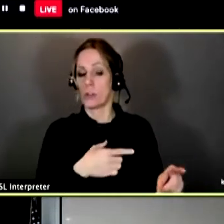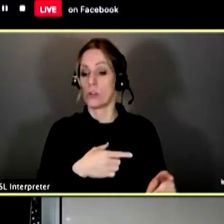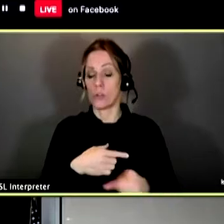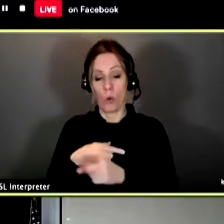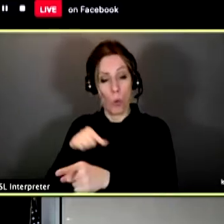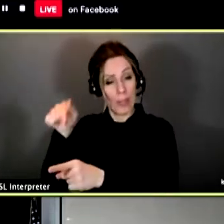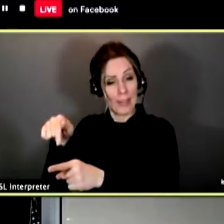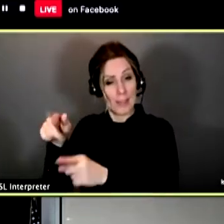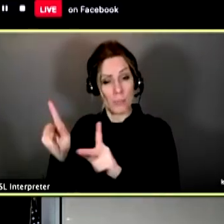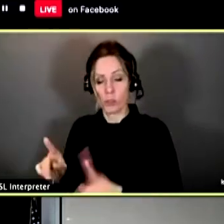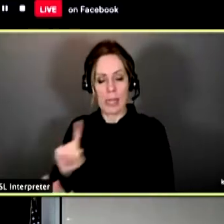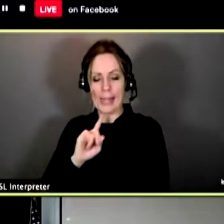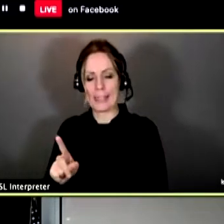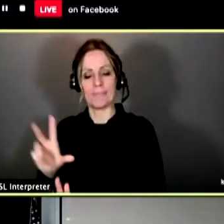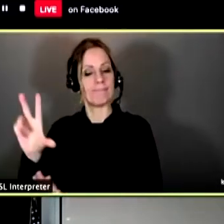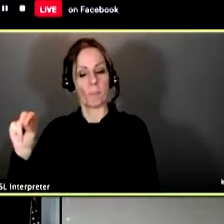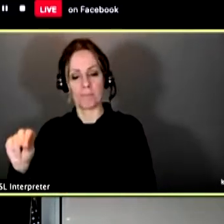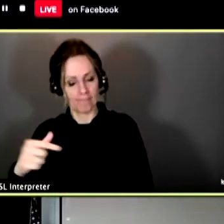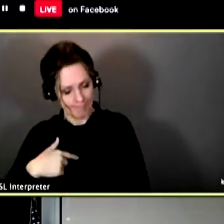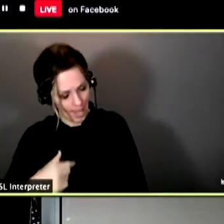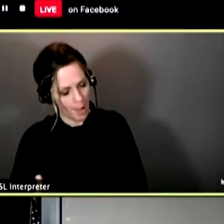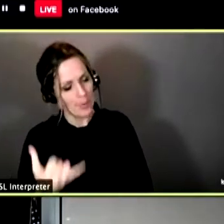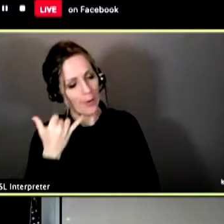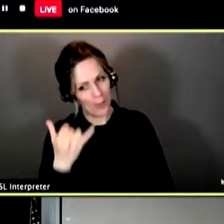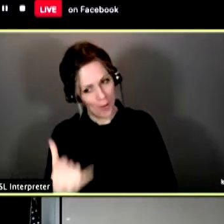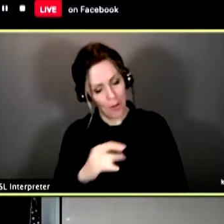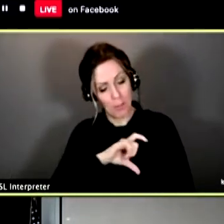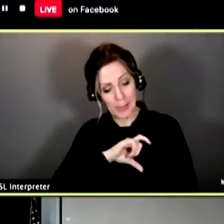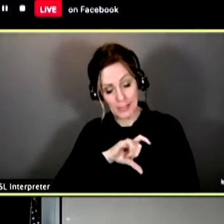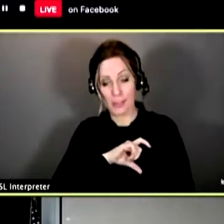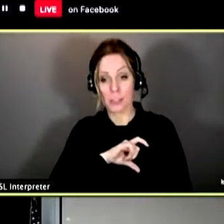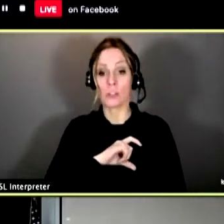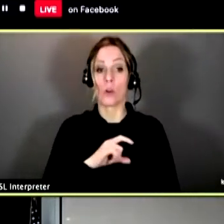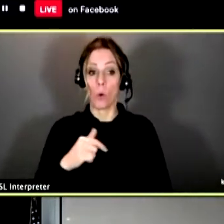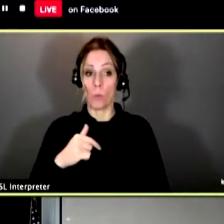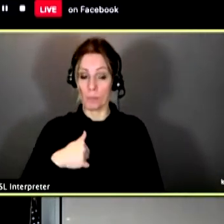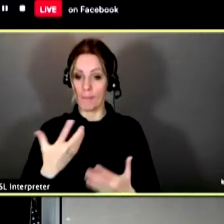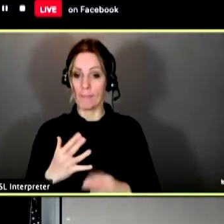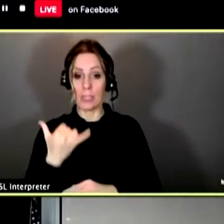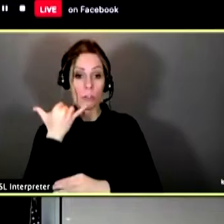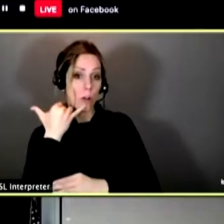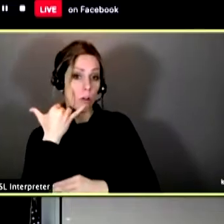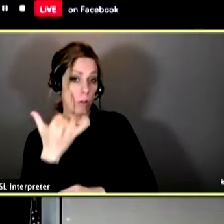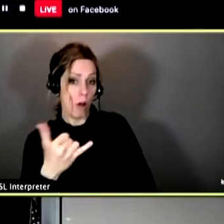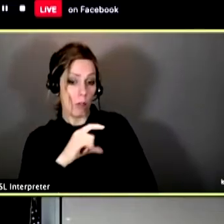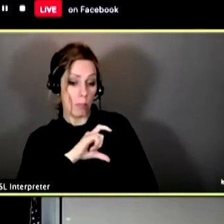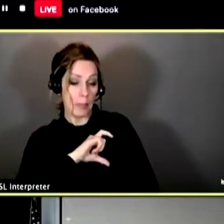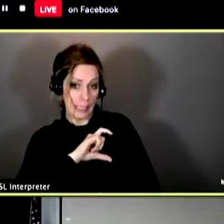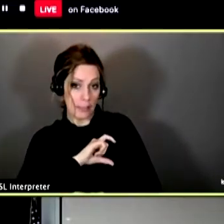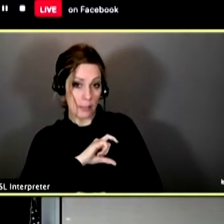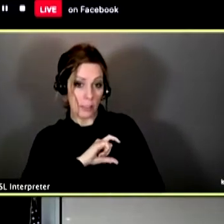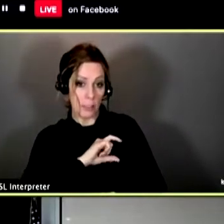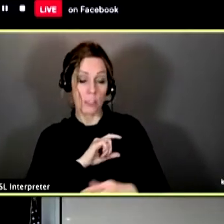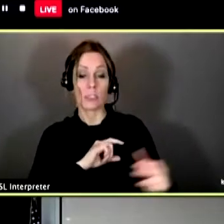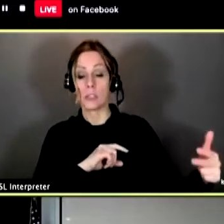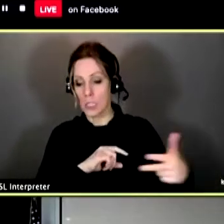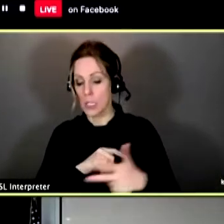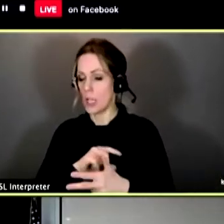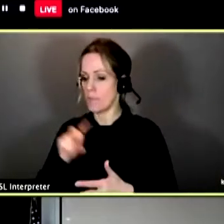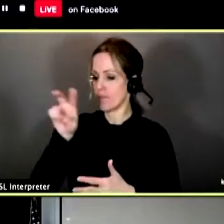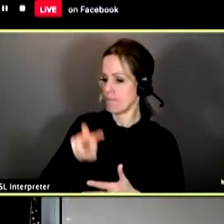police officer to the crash site, and the cop gave me a ticket for following too close. My car was mangled. It was